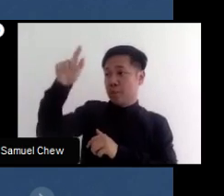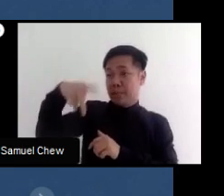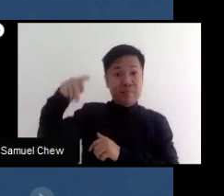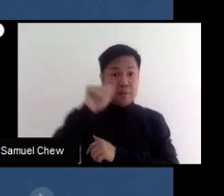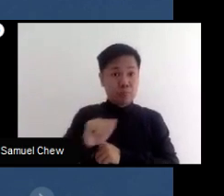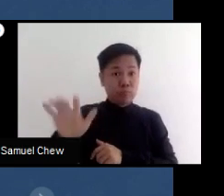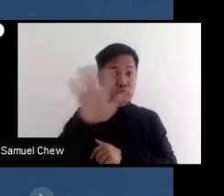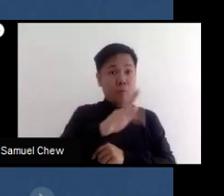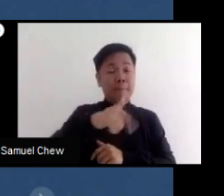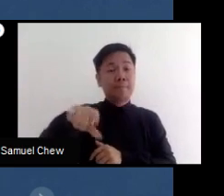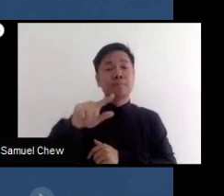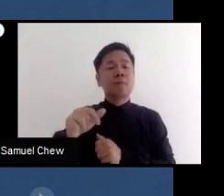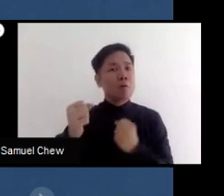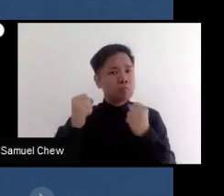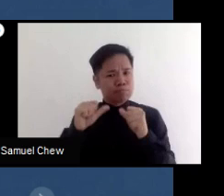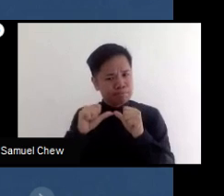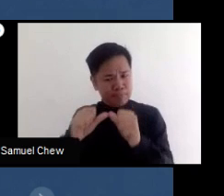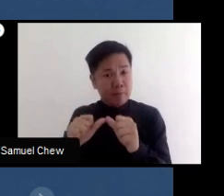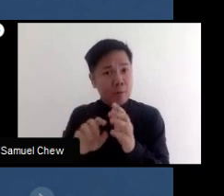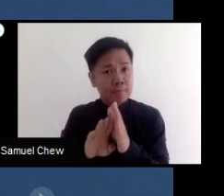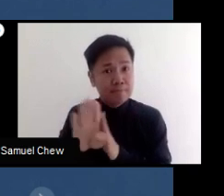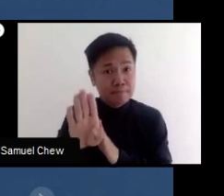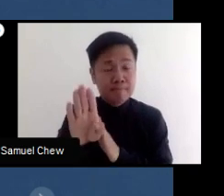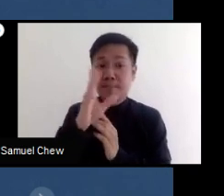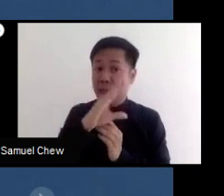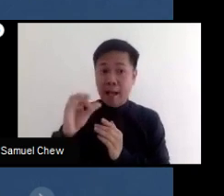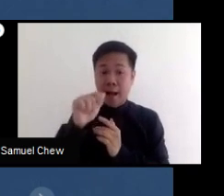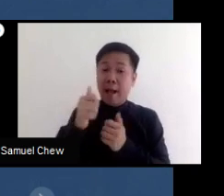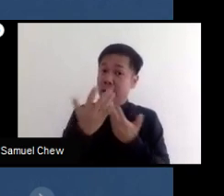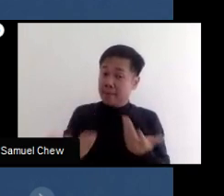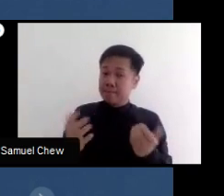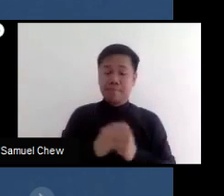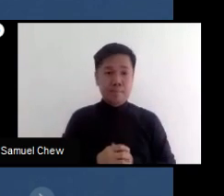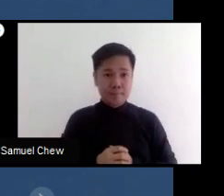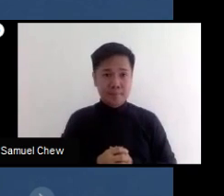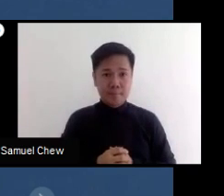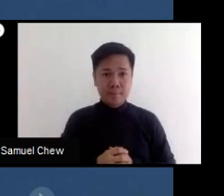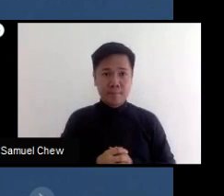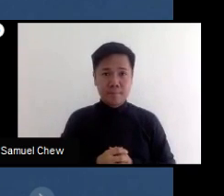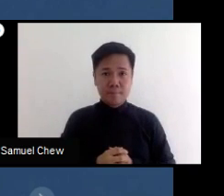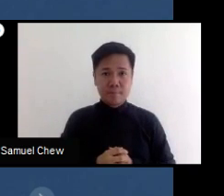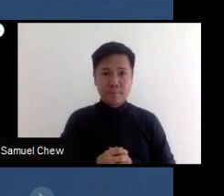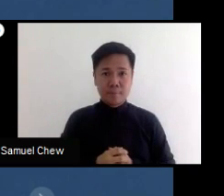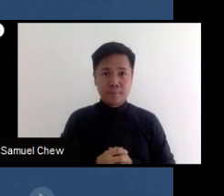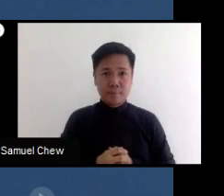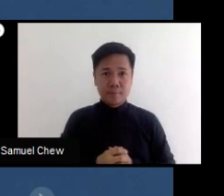achieve sustainable development and bring an end to, and